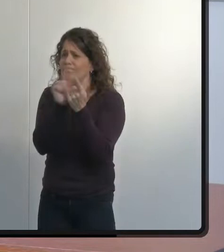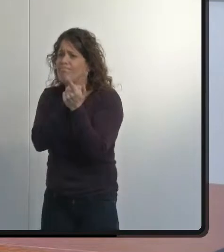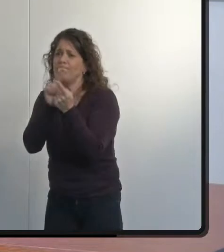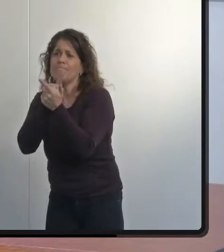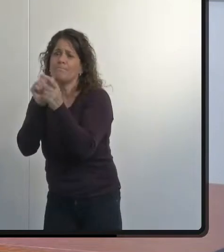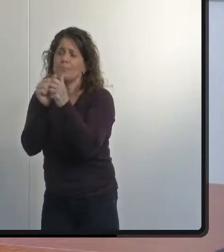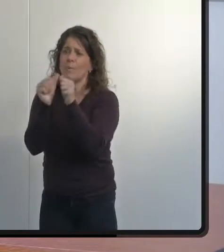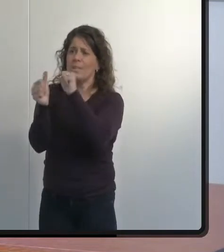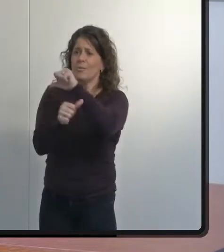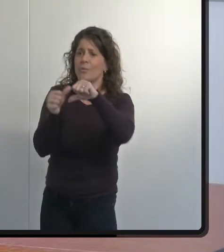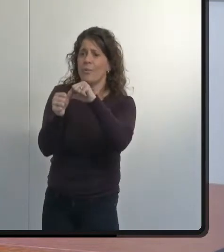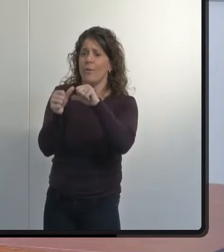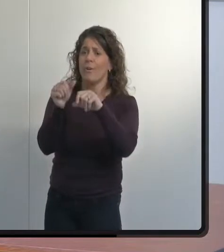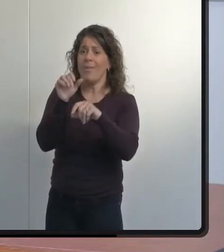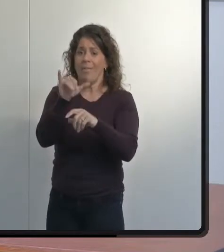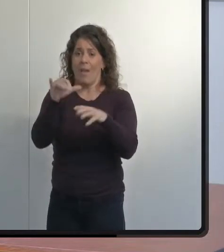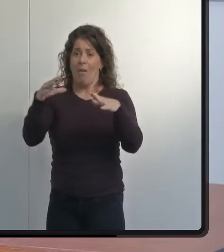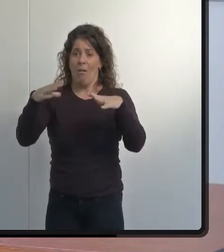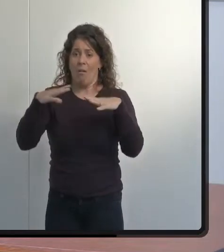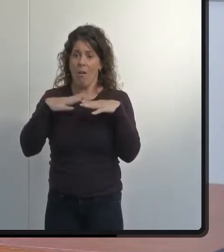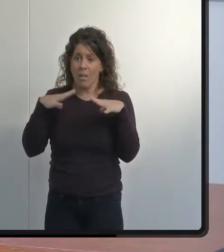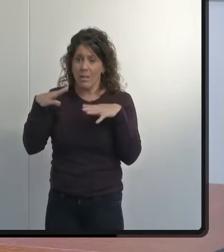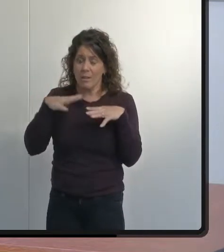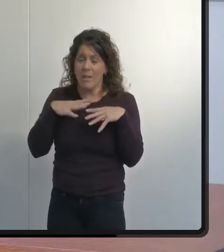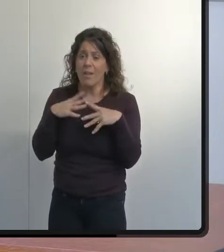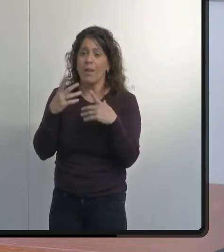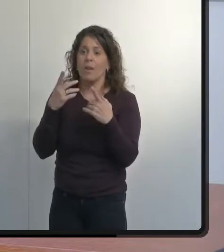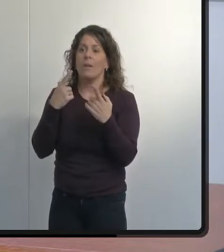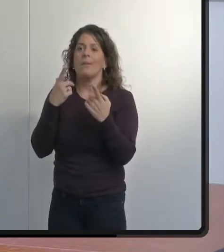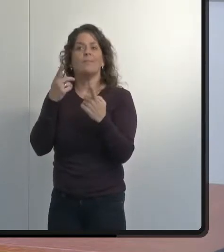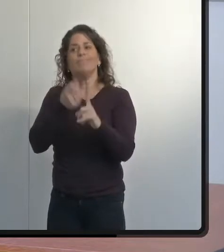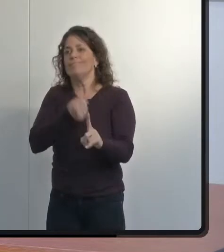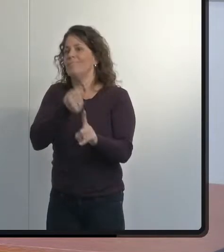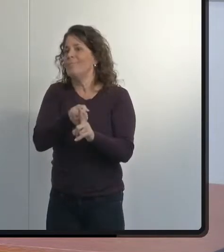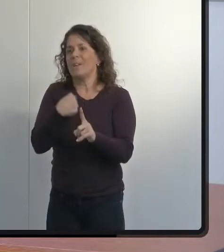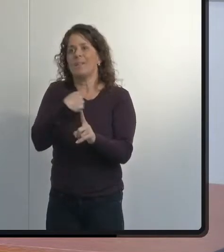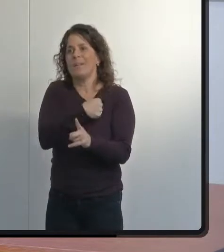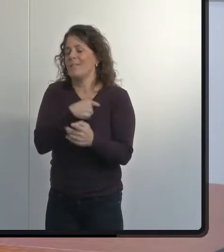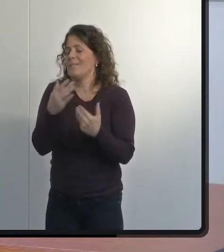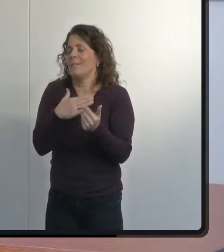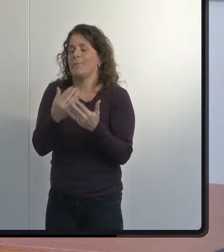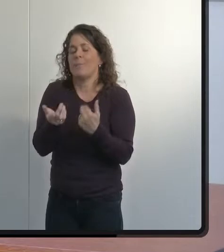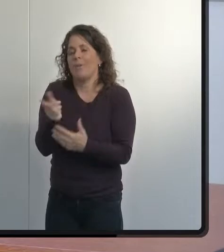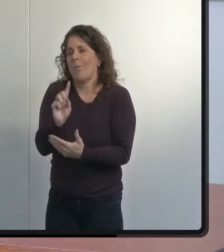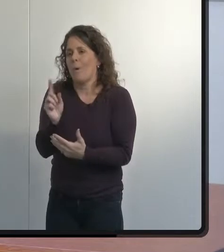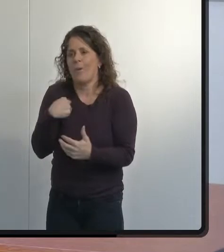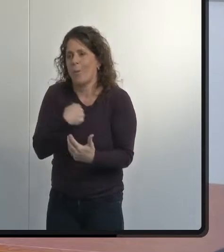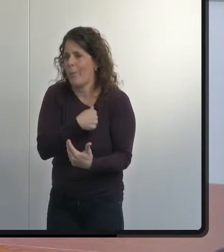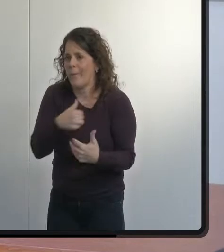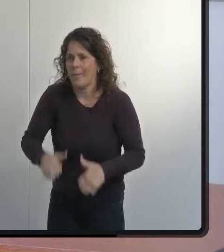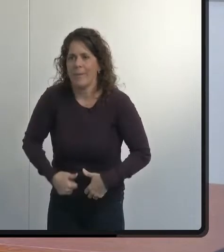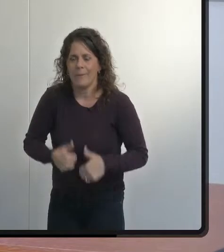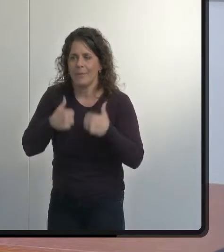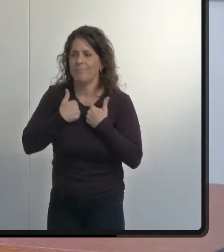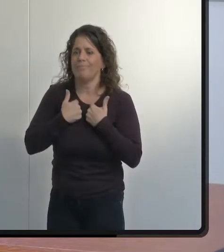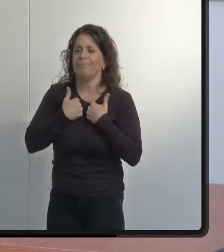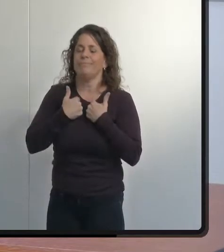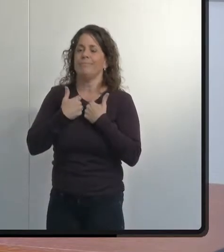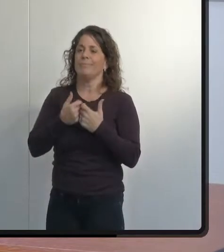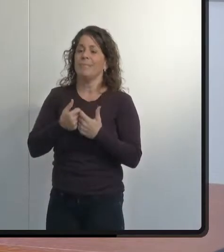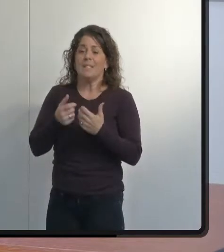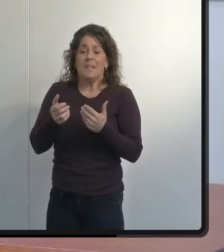holidays found themselves to us wherever we were, despite the barriers in place this year. Despite no